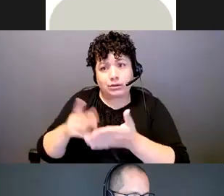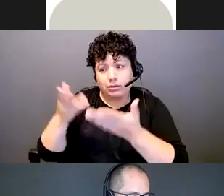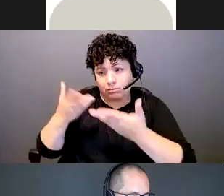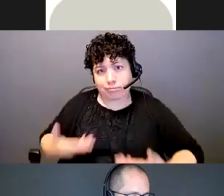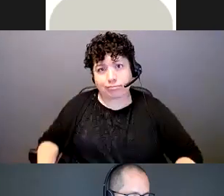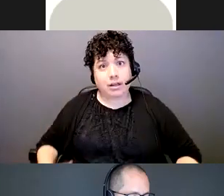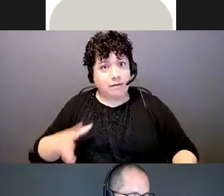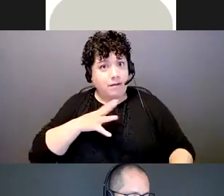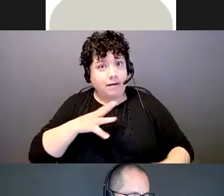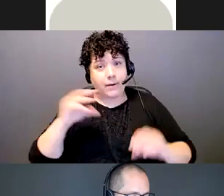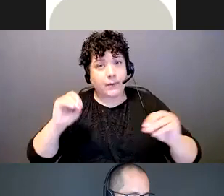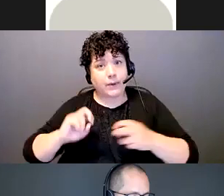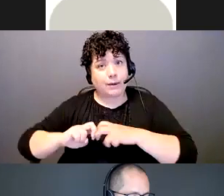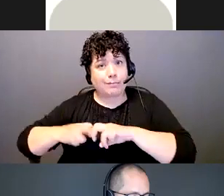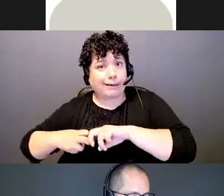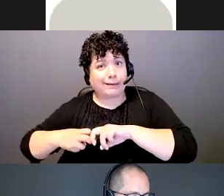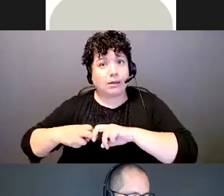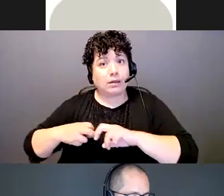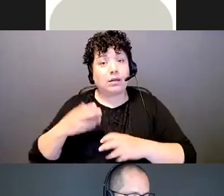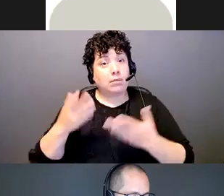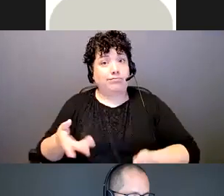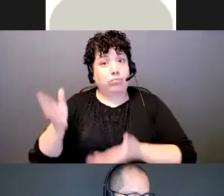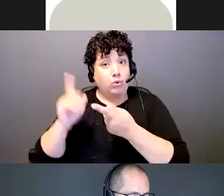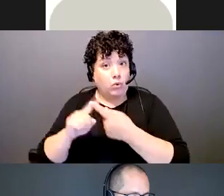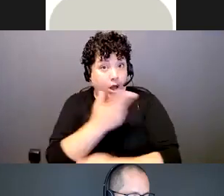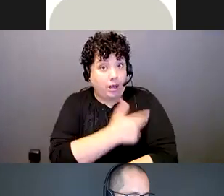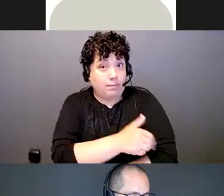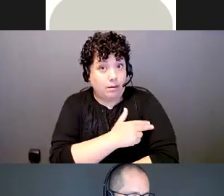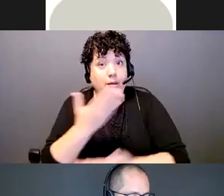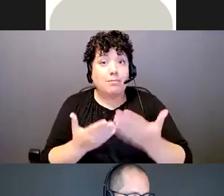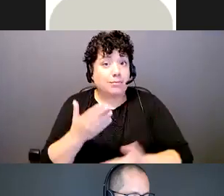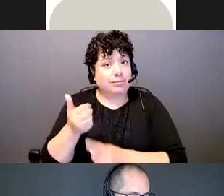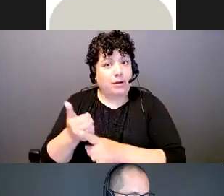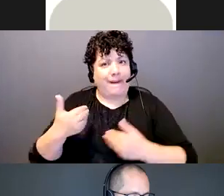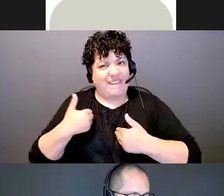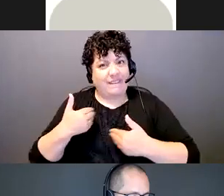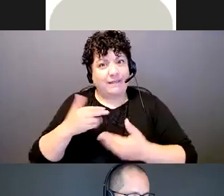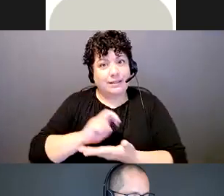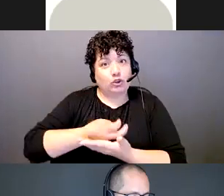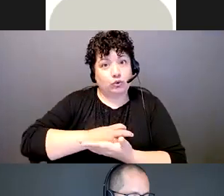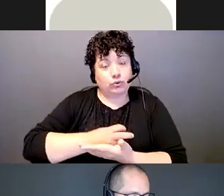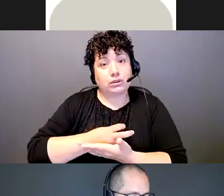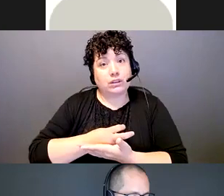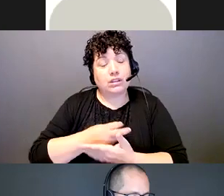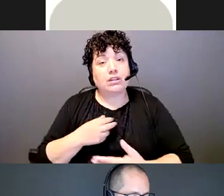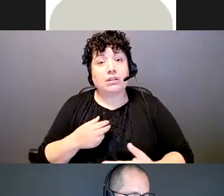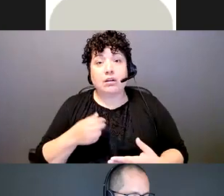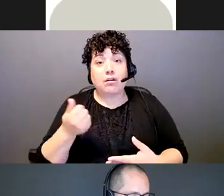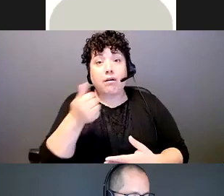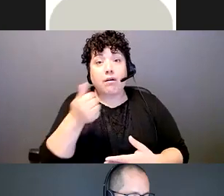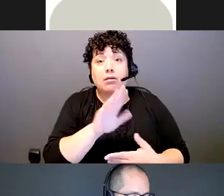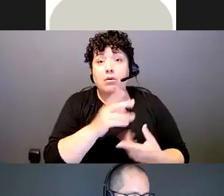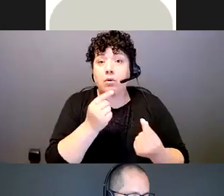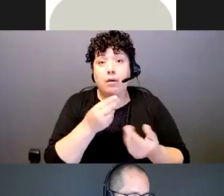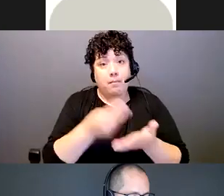they do need to go to hospital. They may have had a seizure. The other is around spending money on alcohol, but not